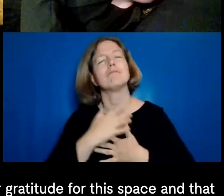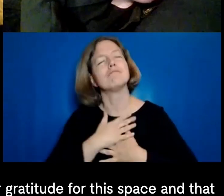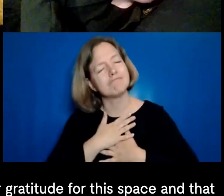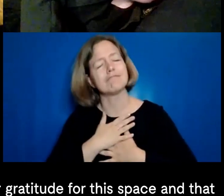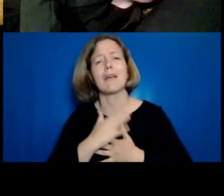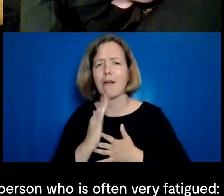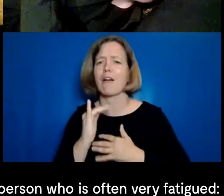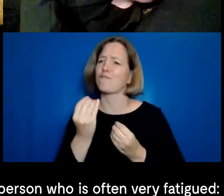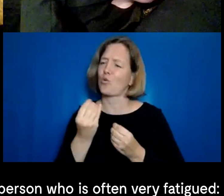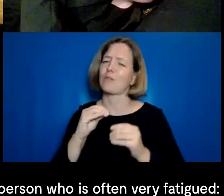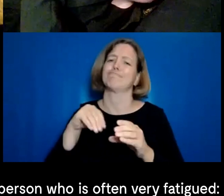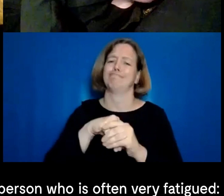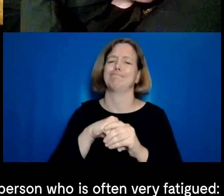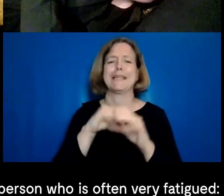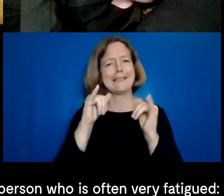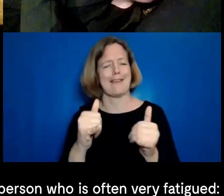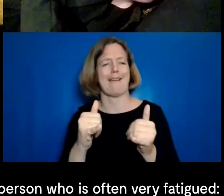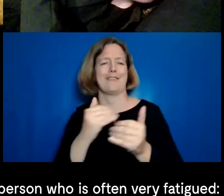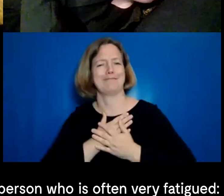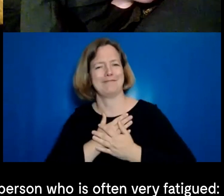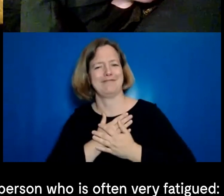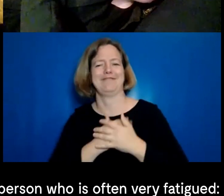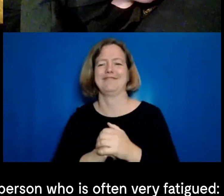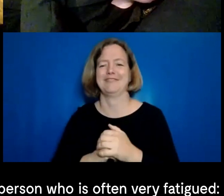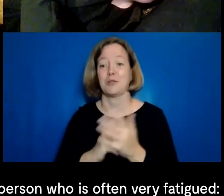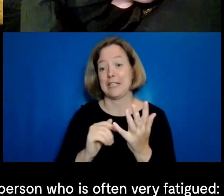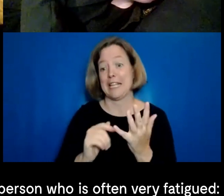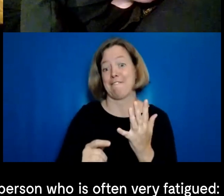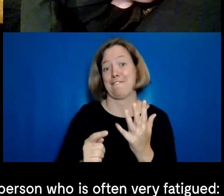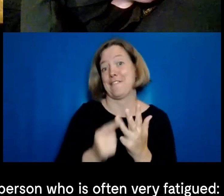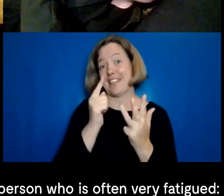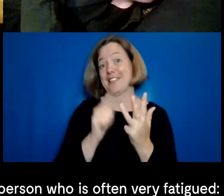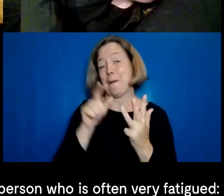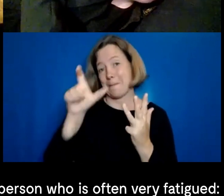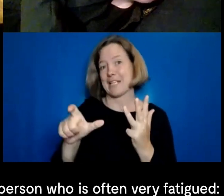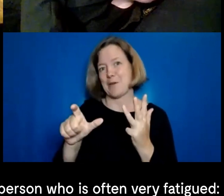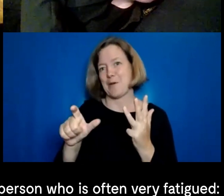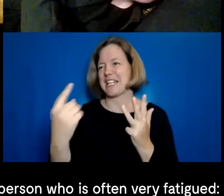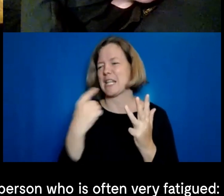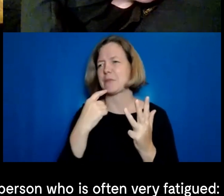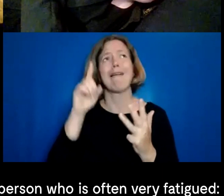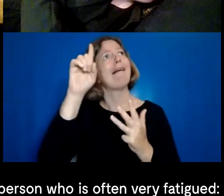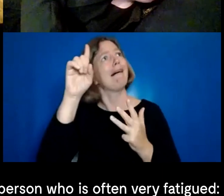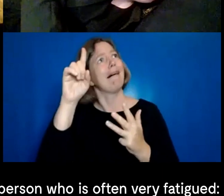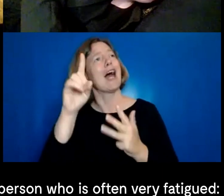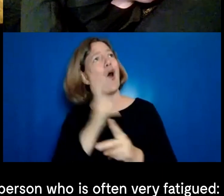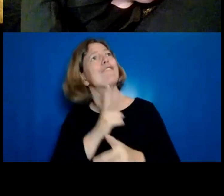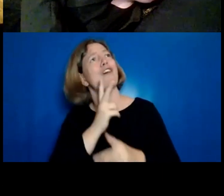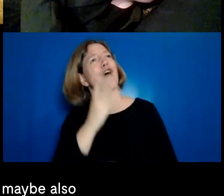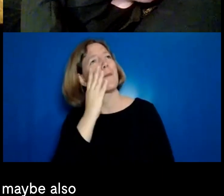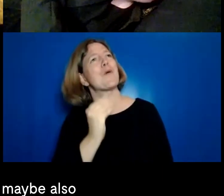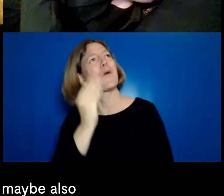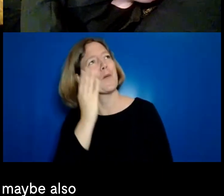included. Maybe just to add from another person who is often very fatigued, this is very